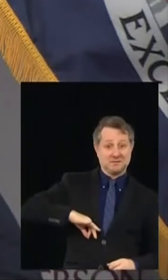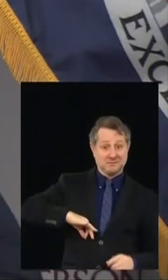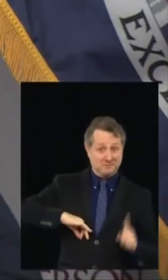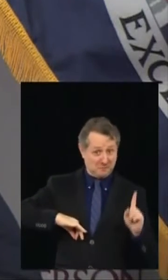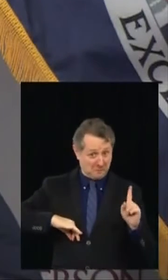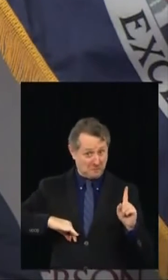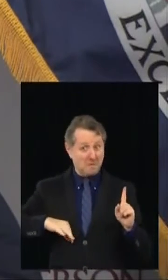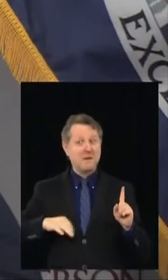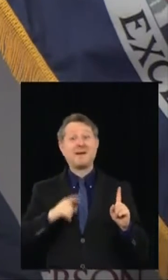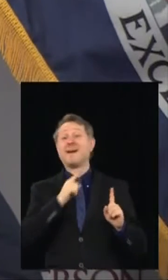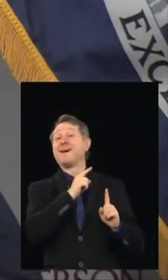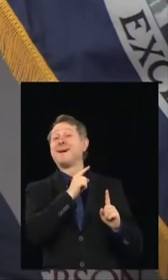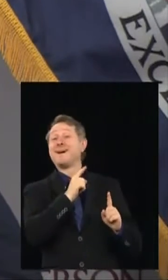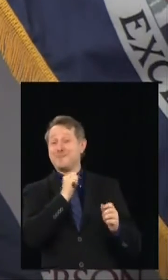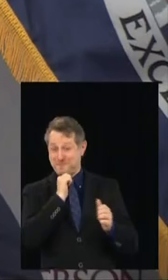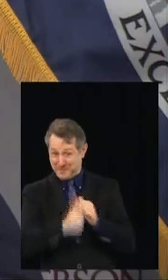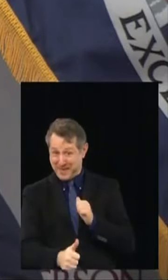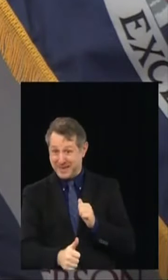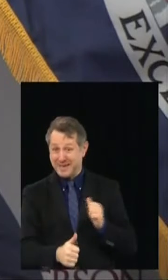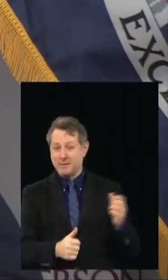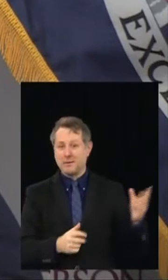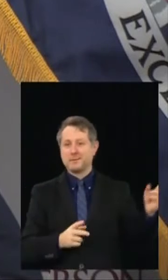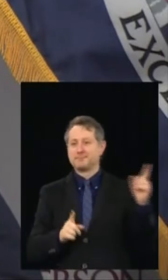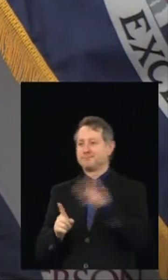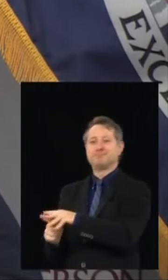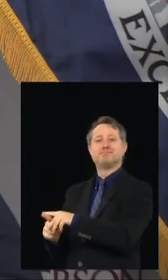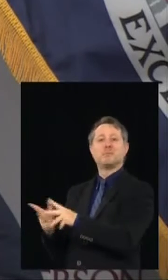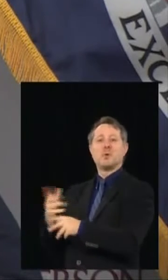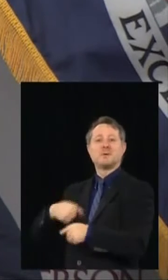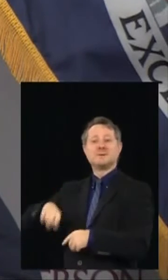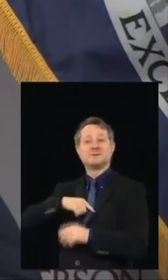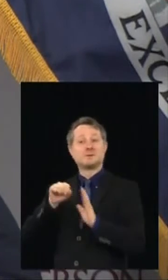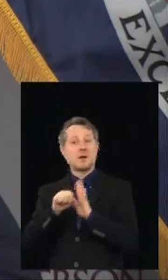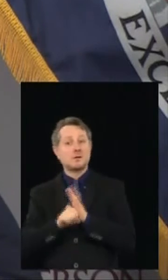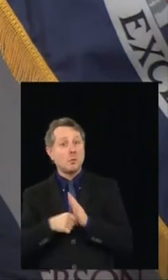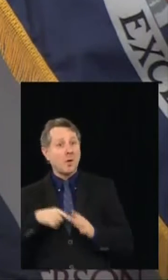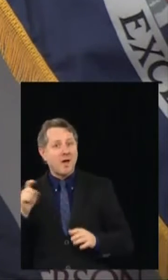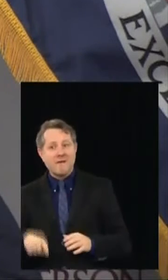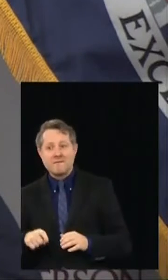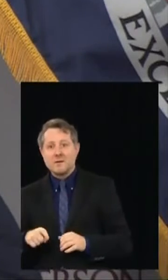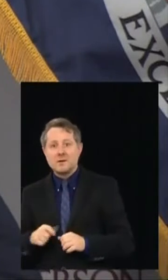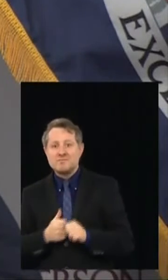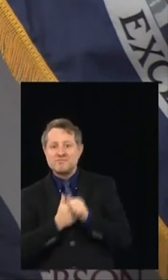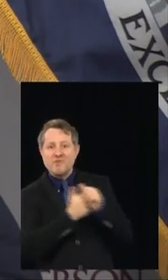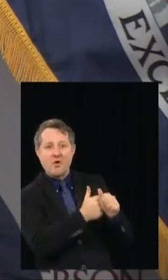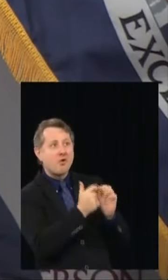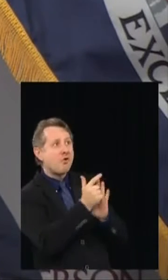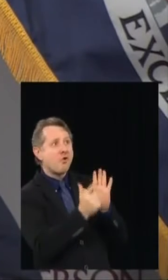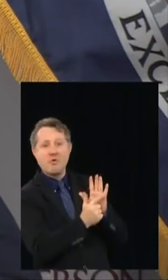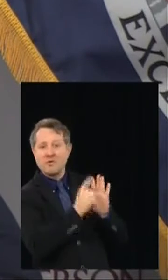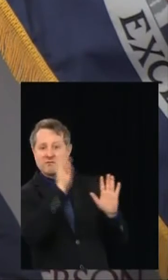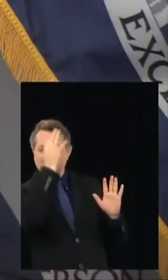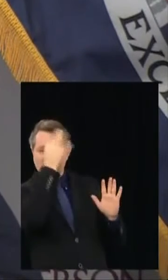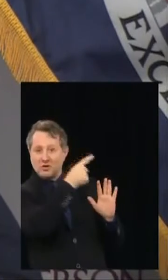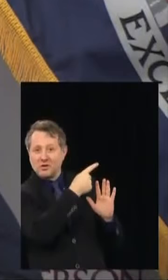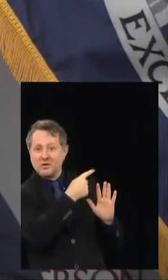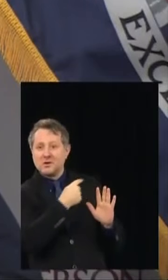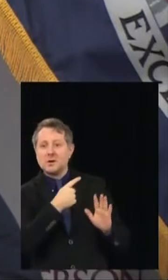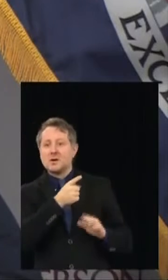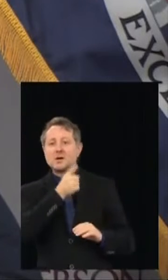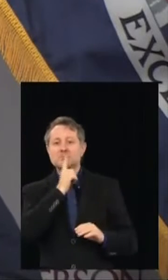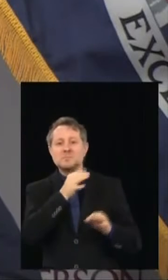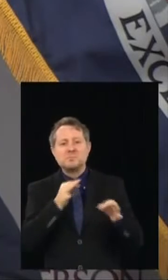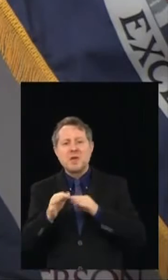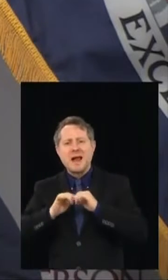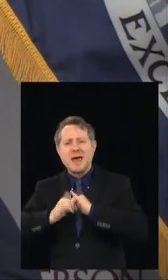then hand it to the states. The states then have to figure out how to administer this law. And the federal law doesn't say